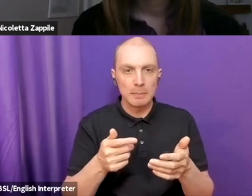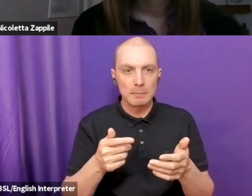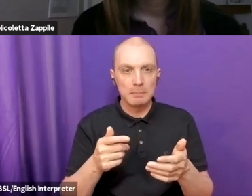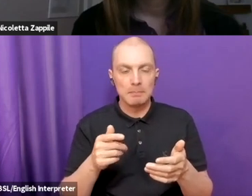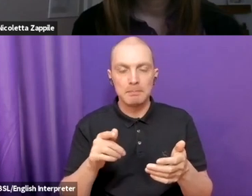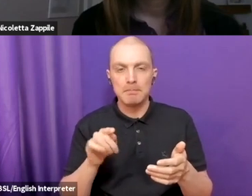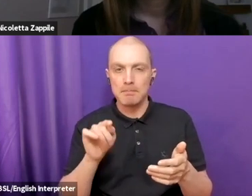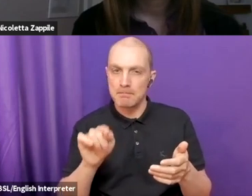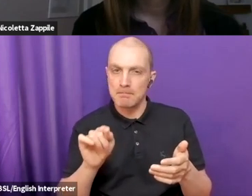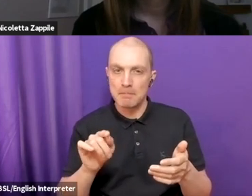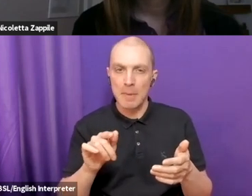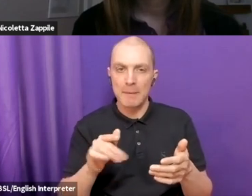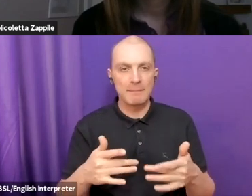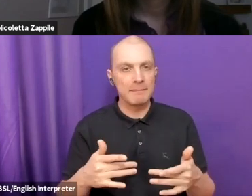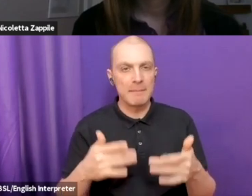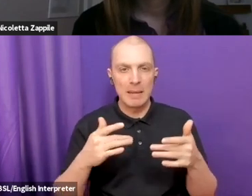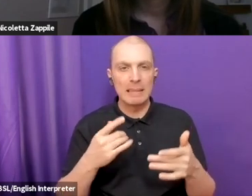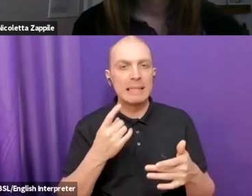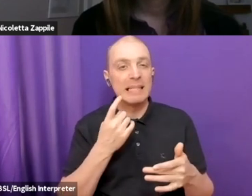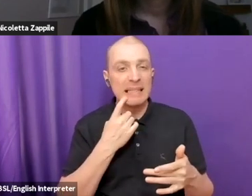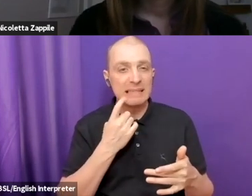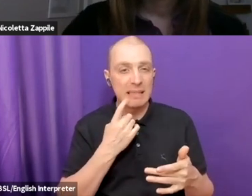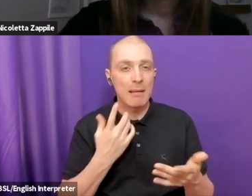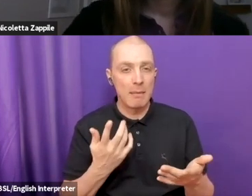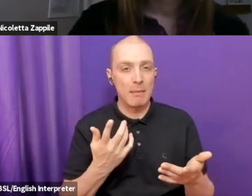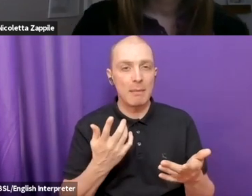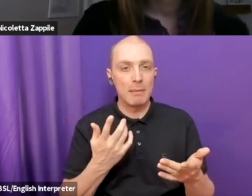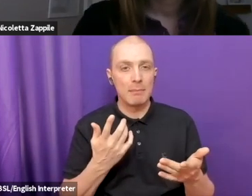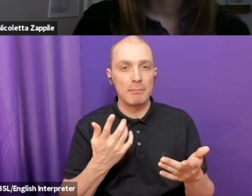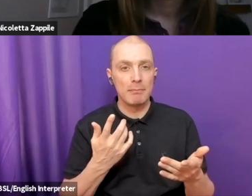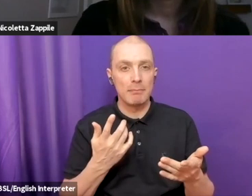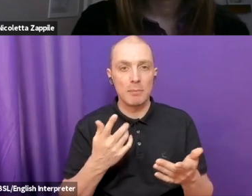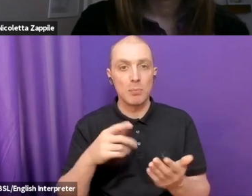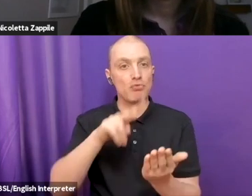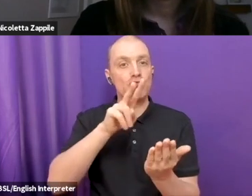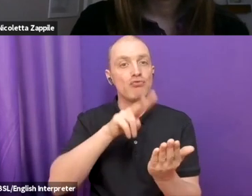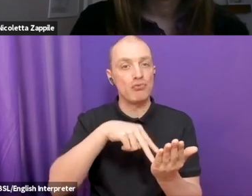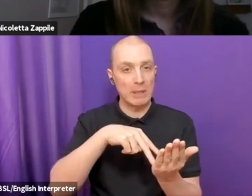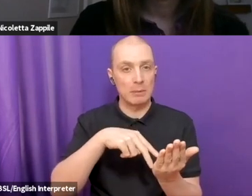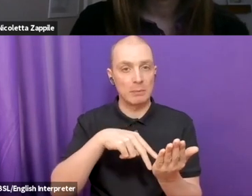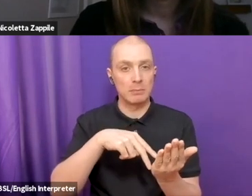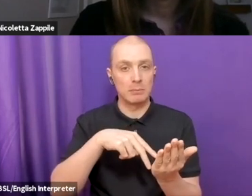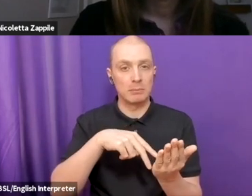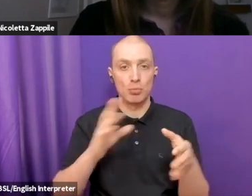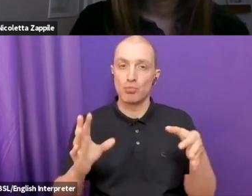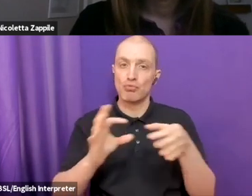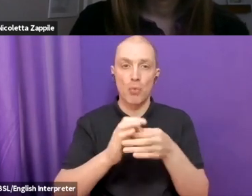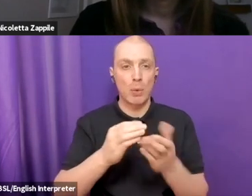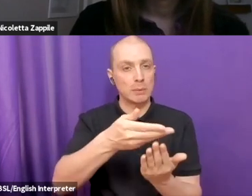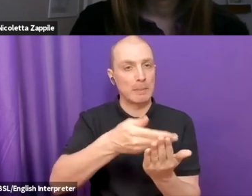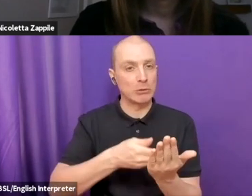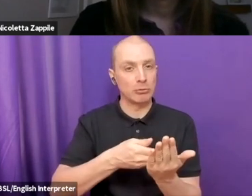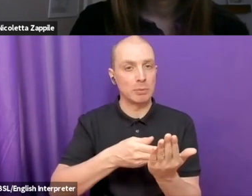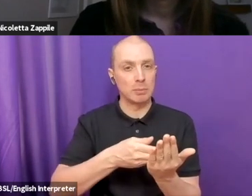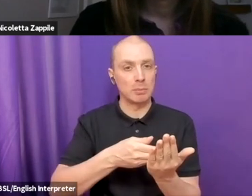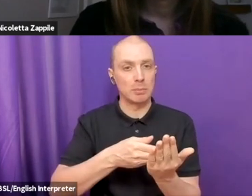because for them it's much easier to read joint submissions and to summarize that and to do